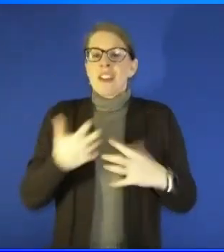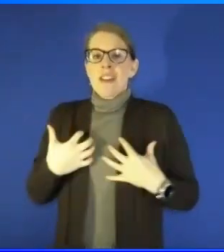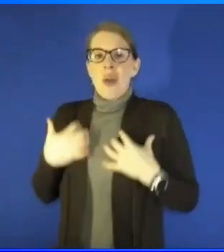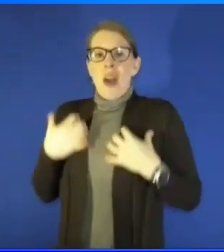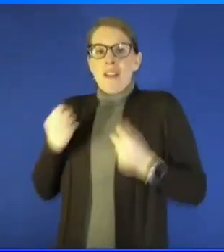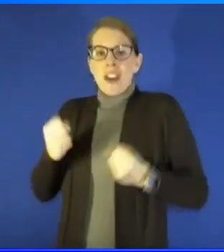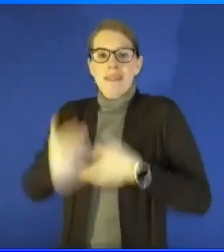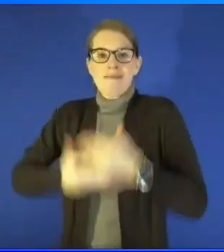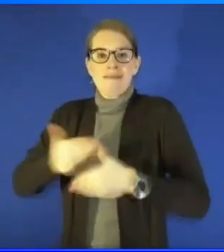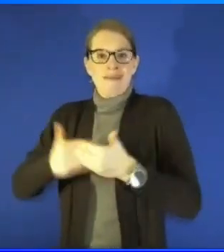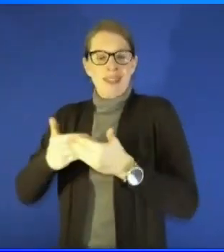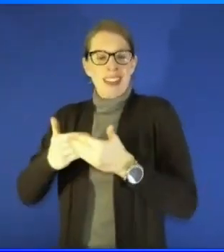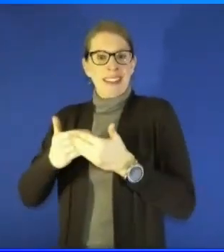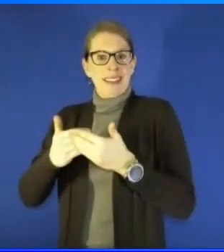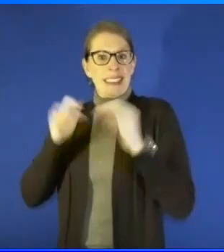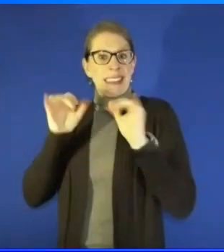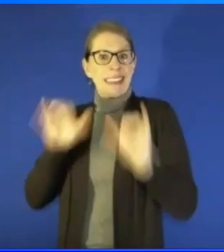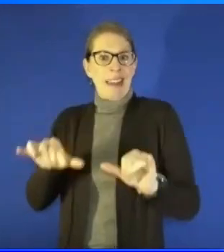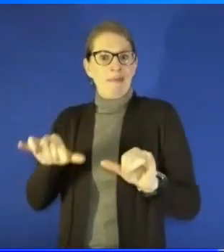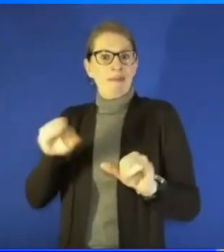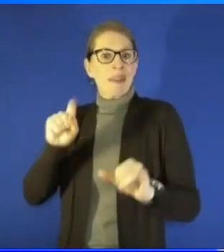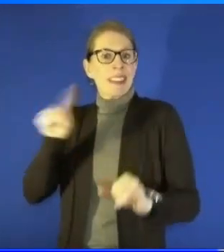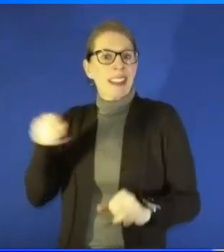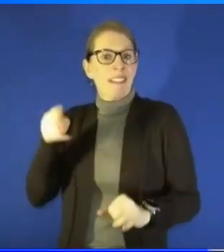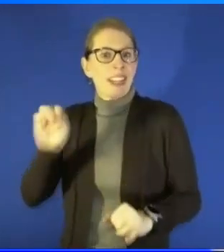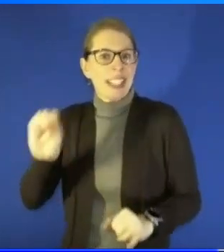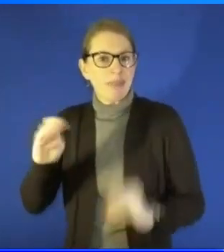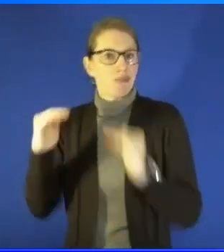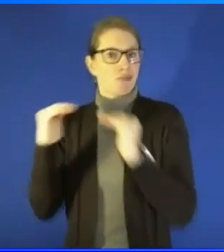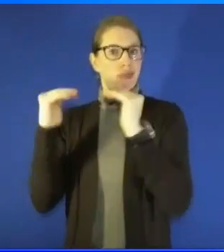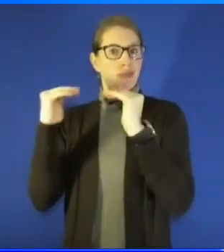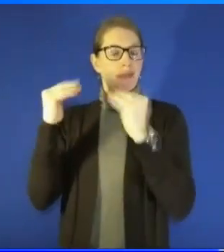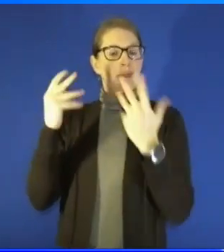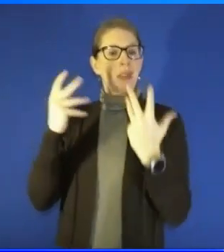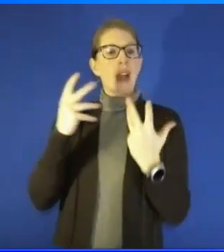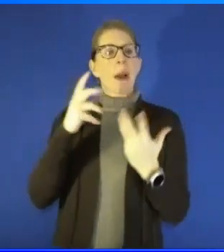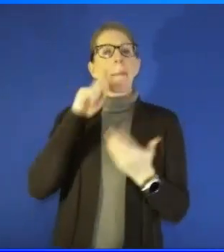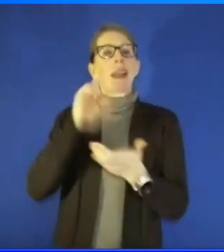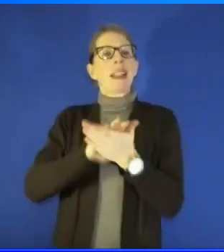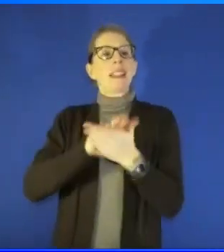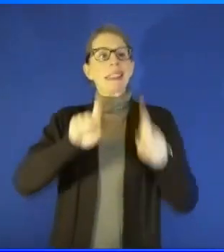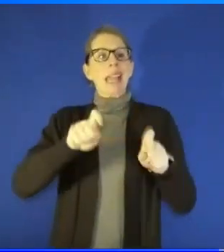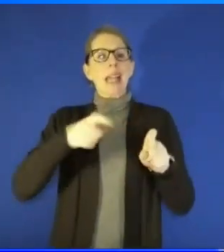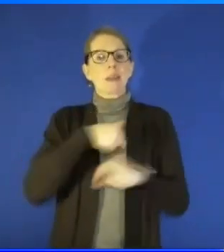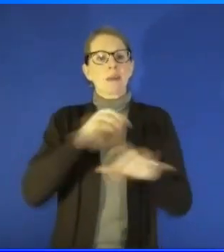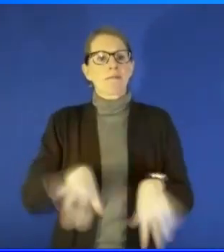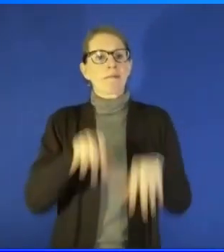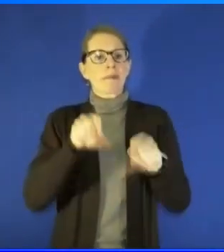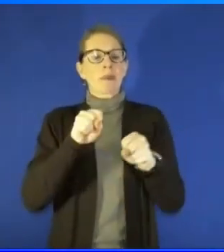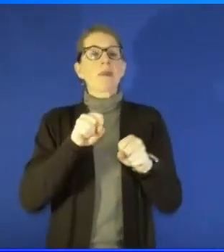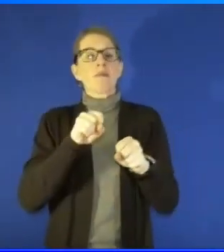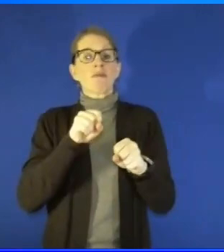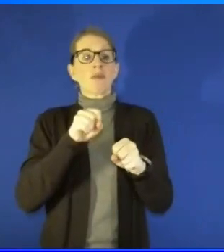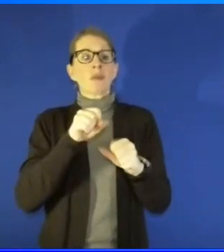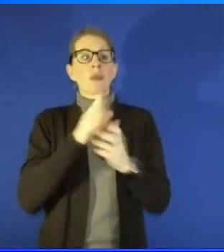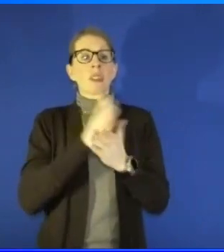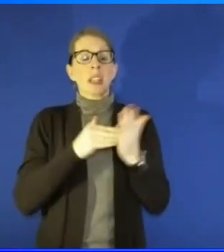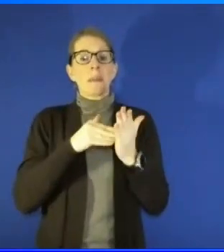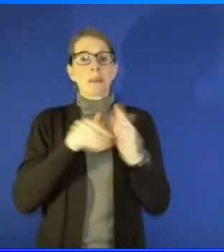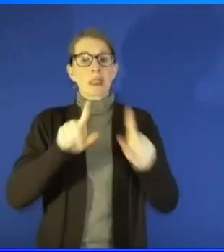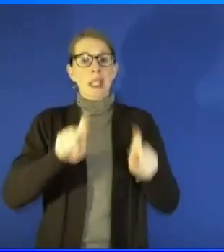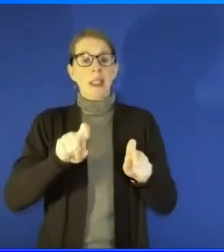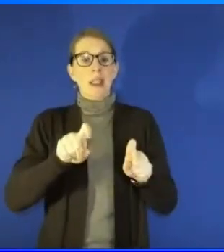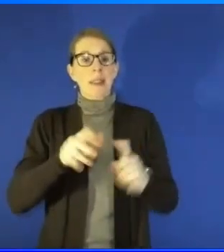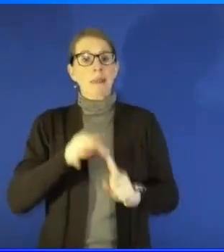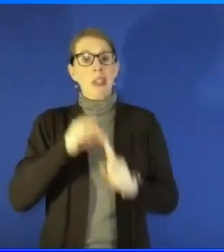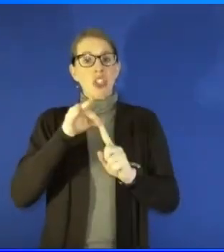has? And so we believe that the tests that we're doing, in fact, some testing that specialized imaging that we're doing